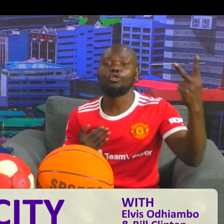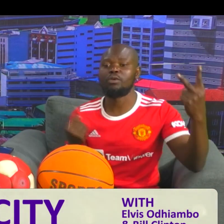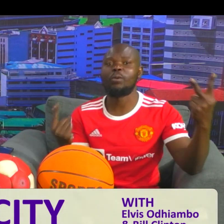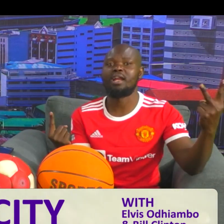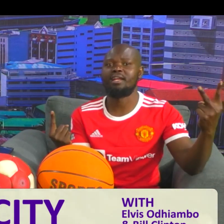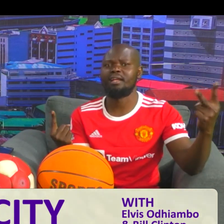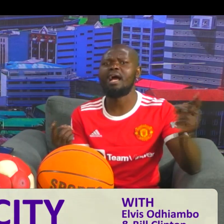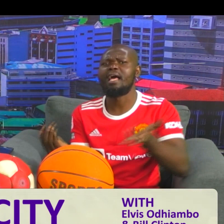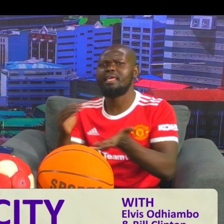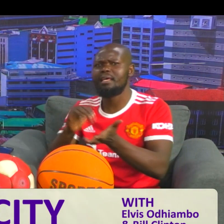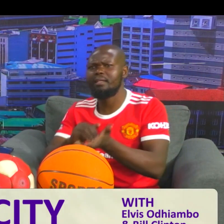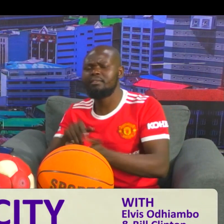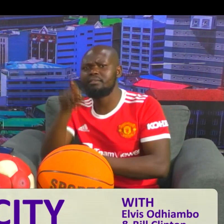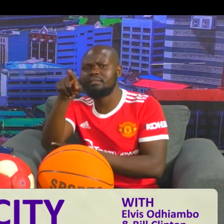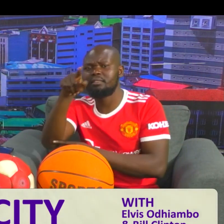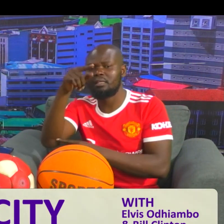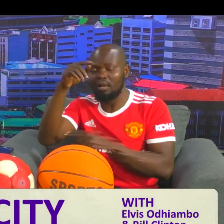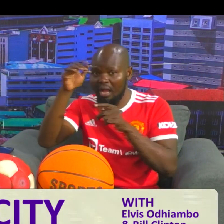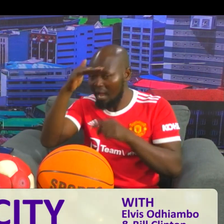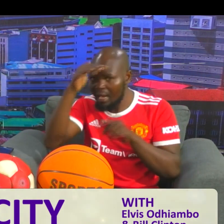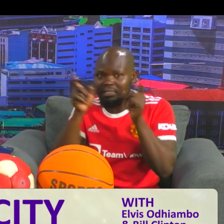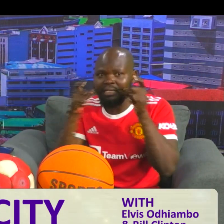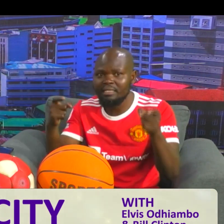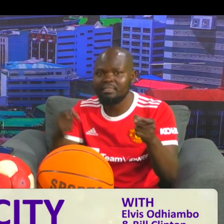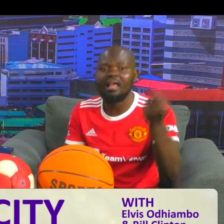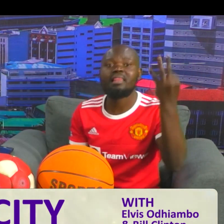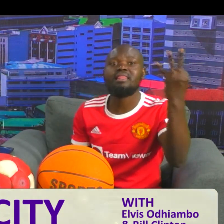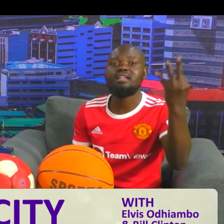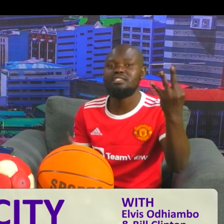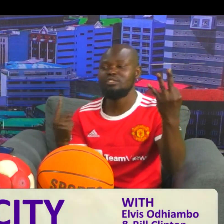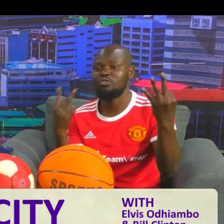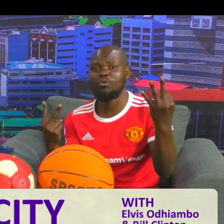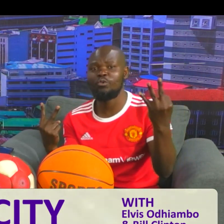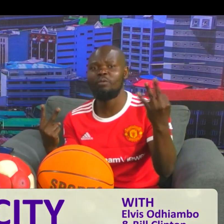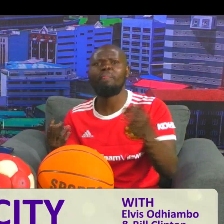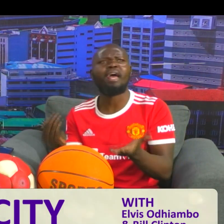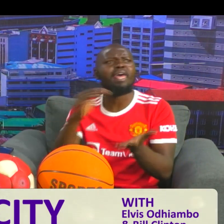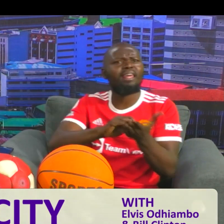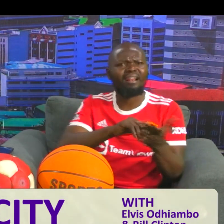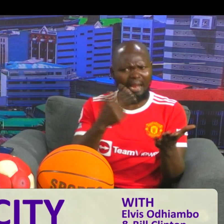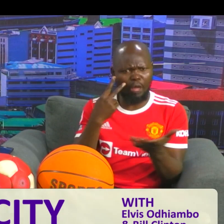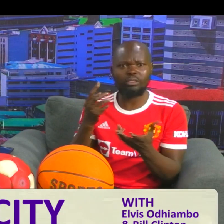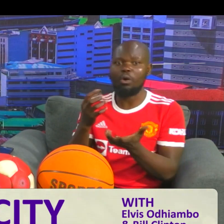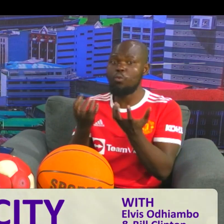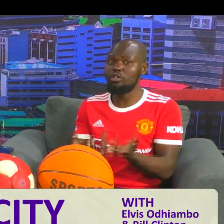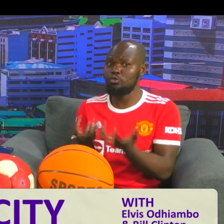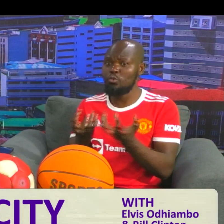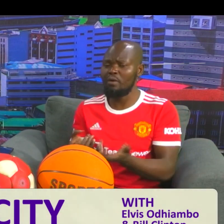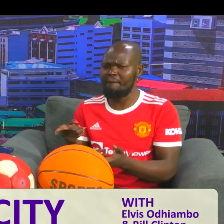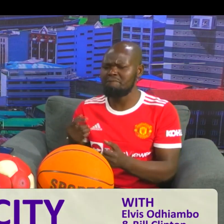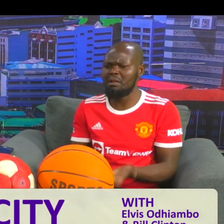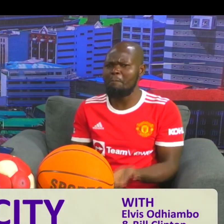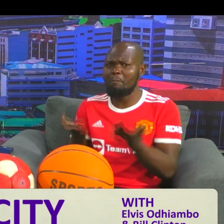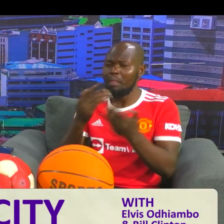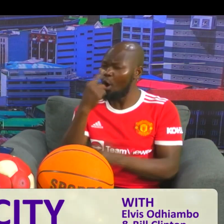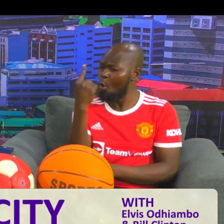against AFC. I remember it was 2-1, and then against Tusker 3-2, and now you